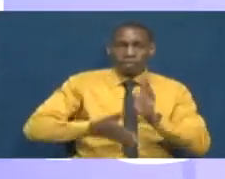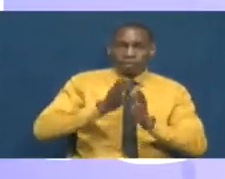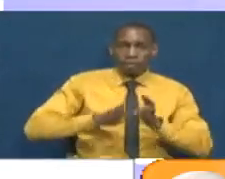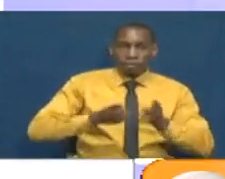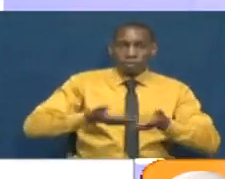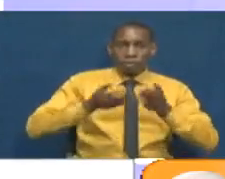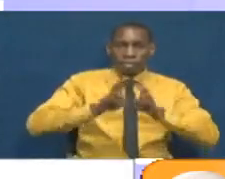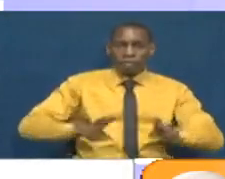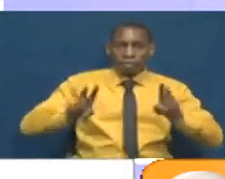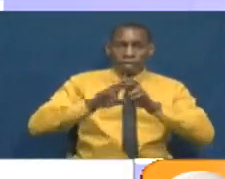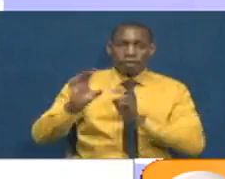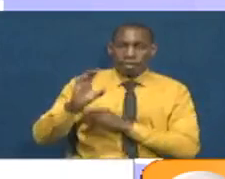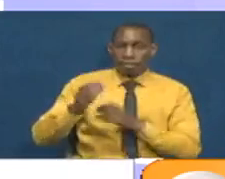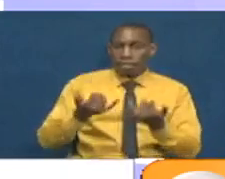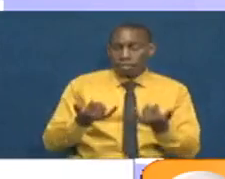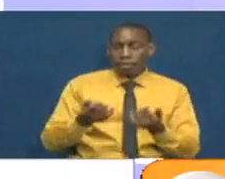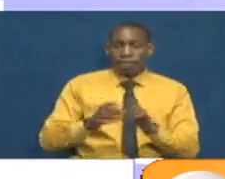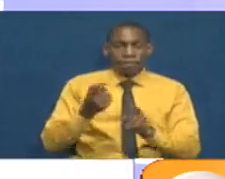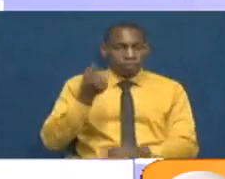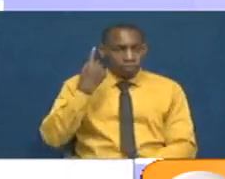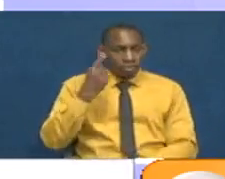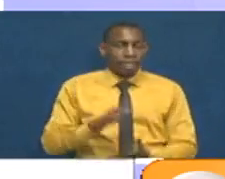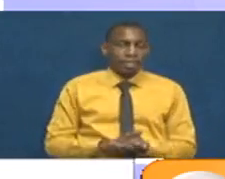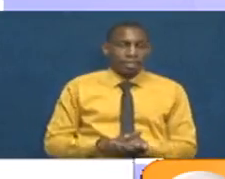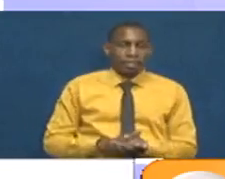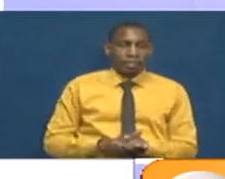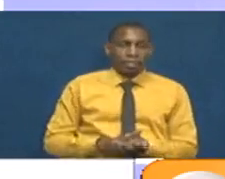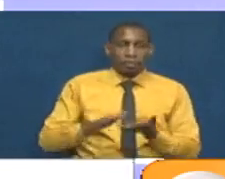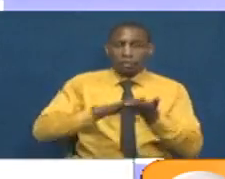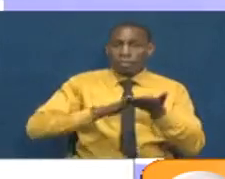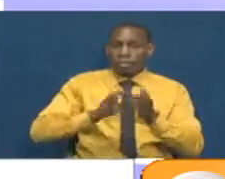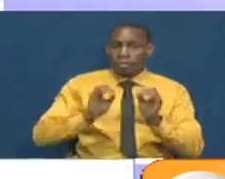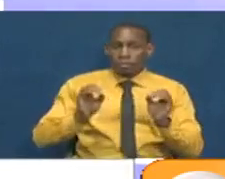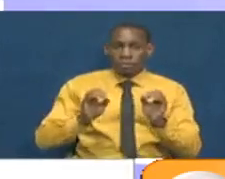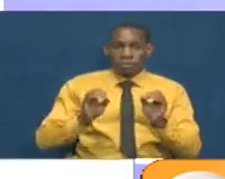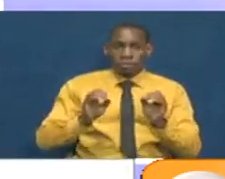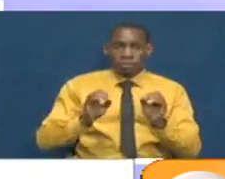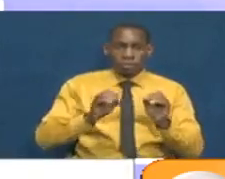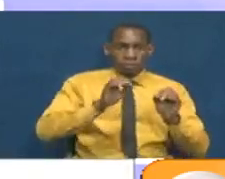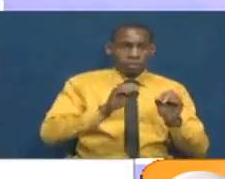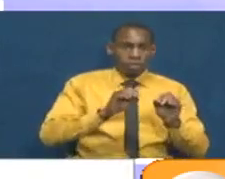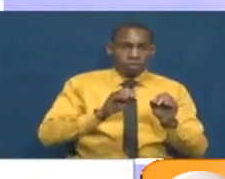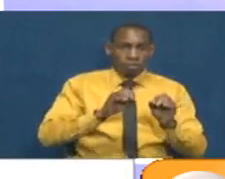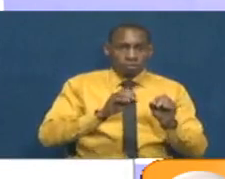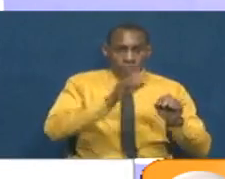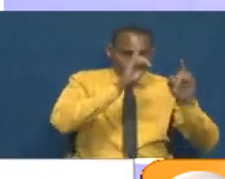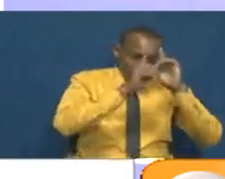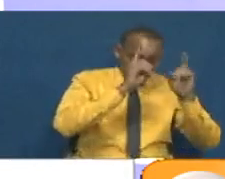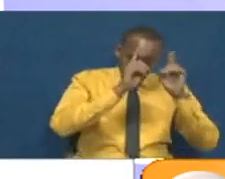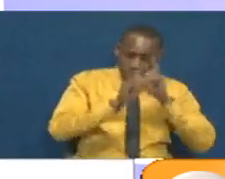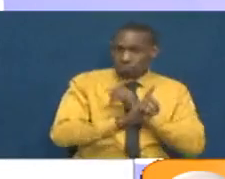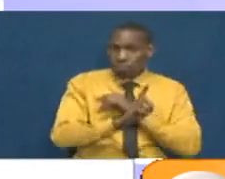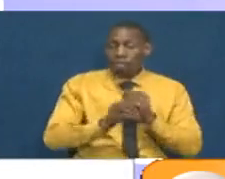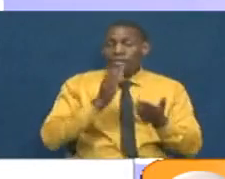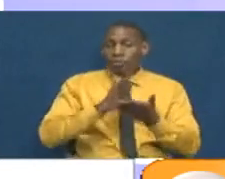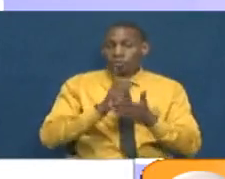give value to your customers is if you understand it. And this is not based on bets, imaginary bets or gambles.